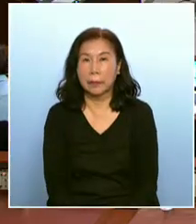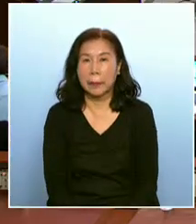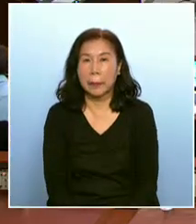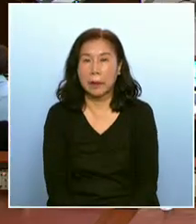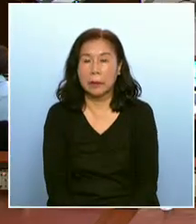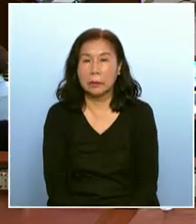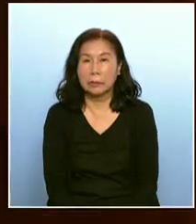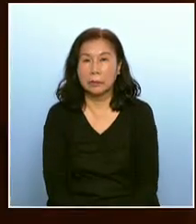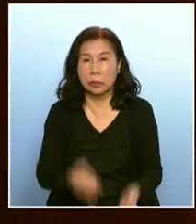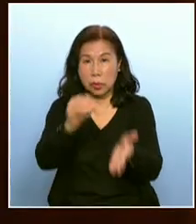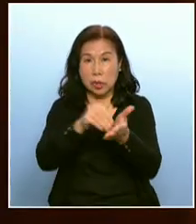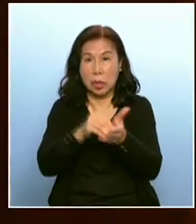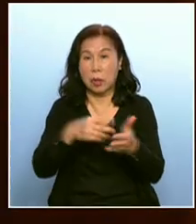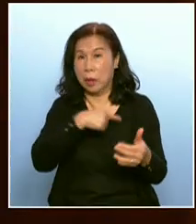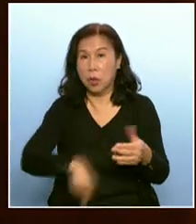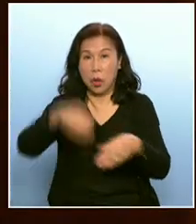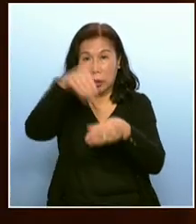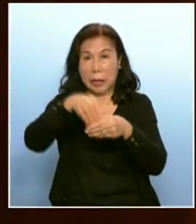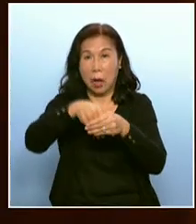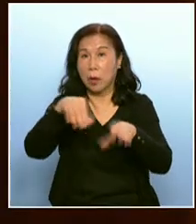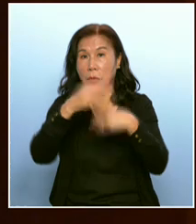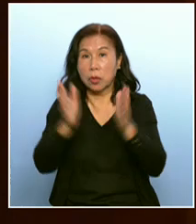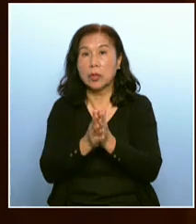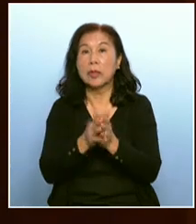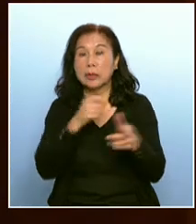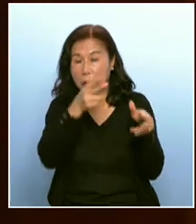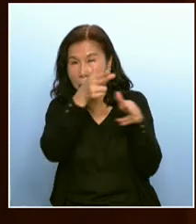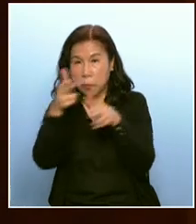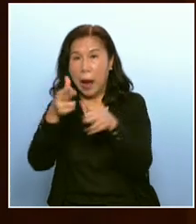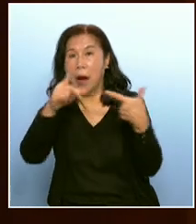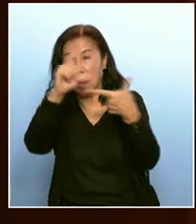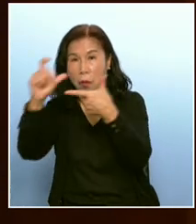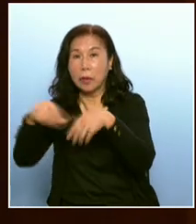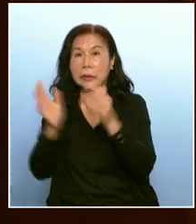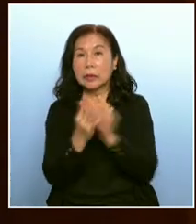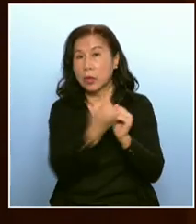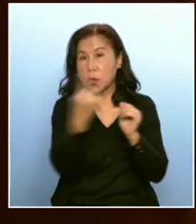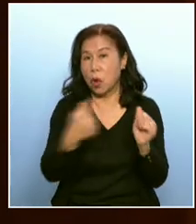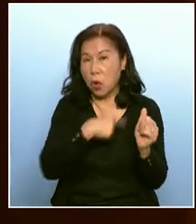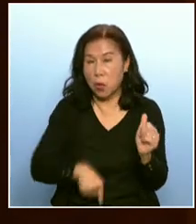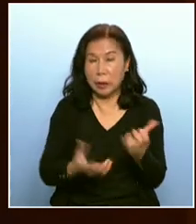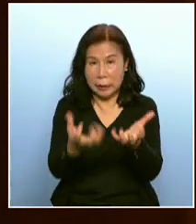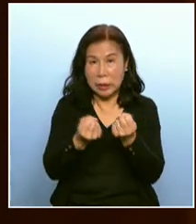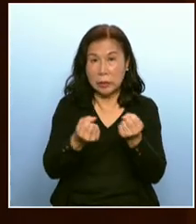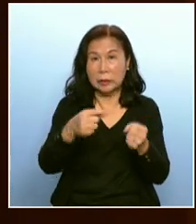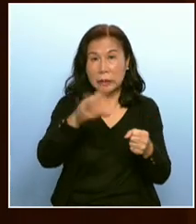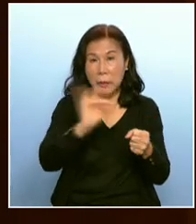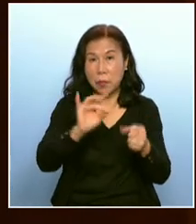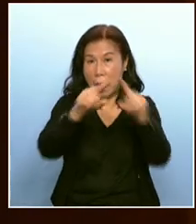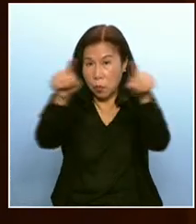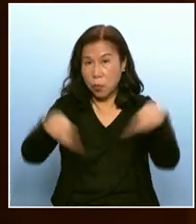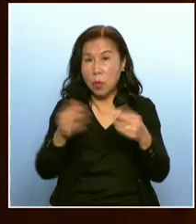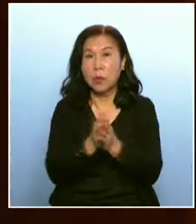paper to other people or film or photograph your ballot paper to ensure that the